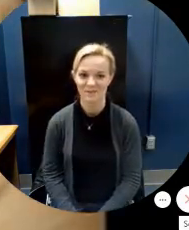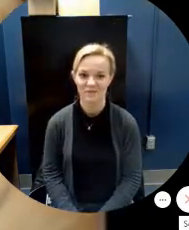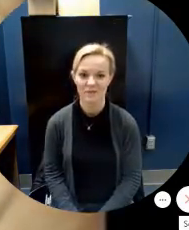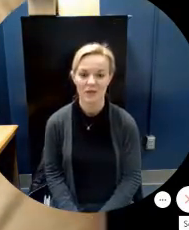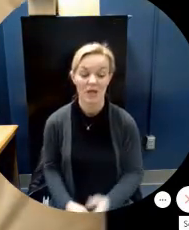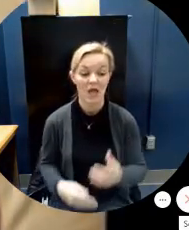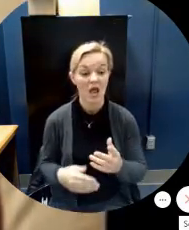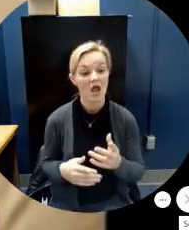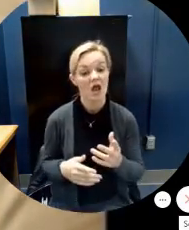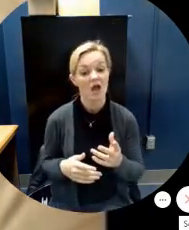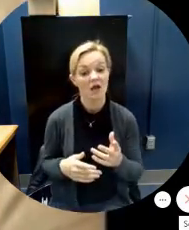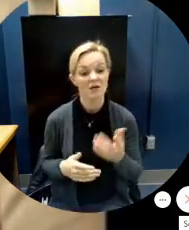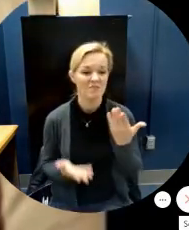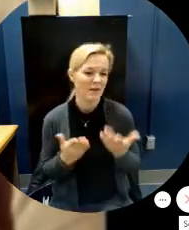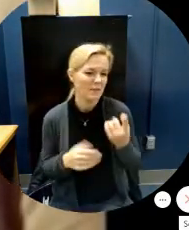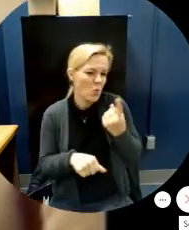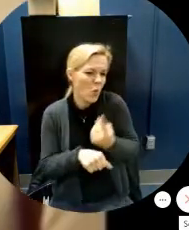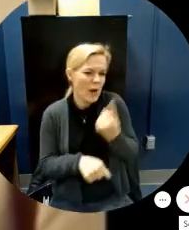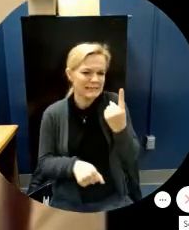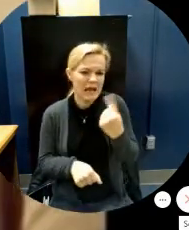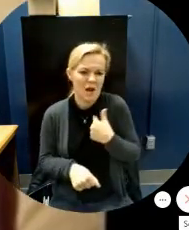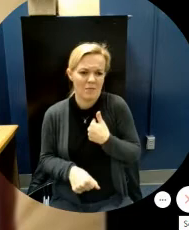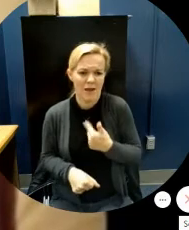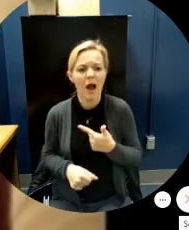Once maybe I made the right decision.